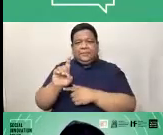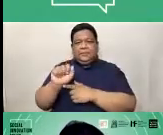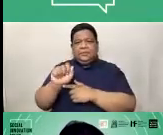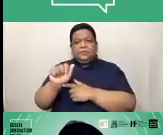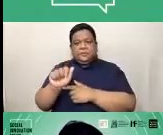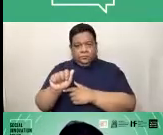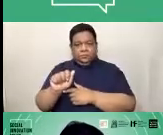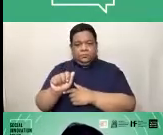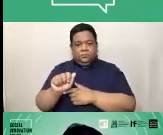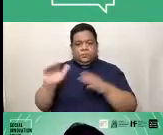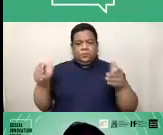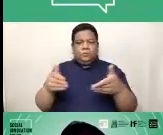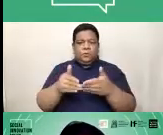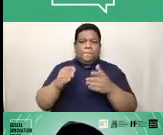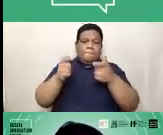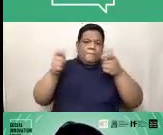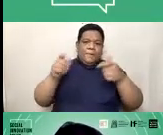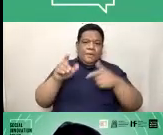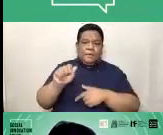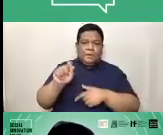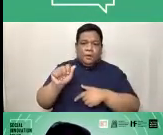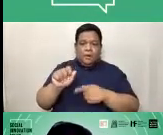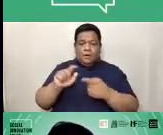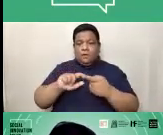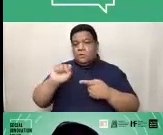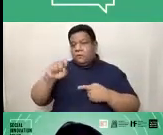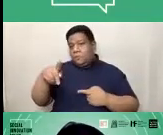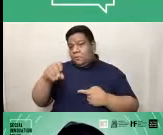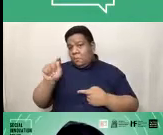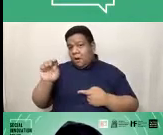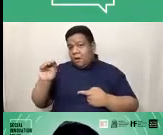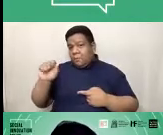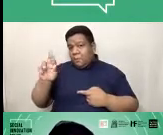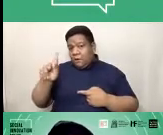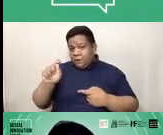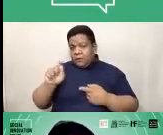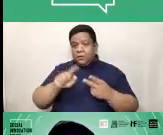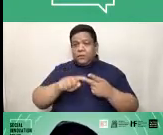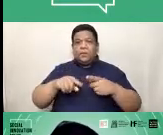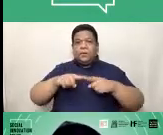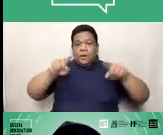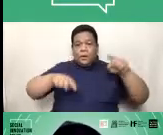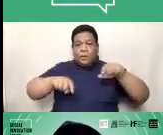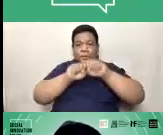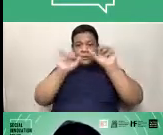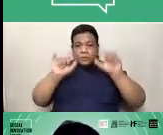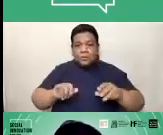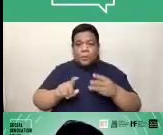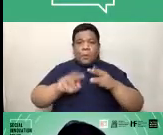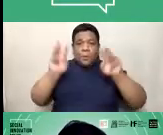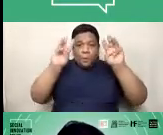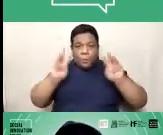that's how I want to introduce this. Things like stock markets, things like dynamic systems, things like weather patterns, and even